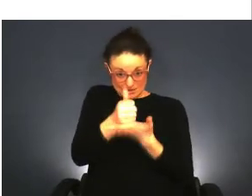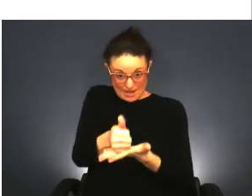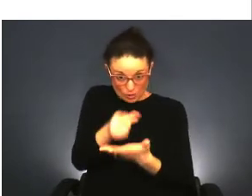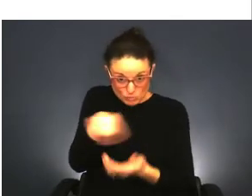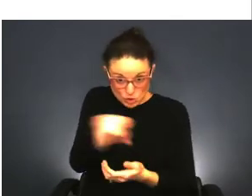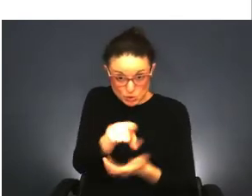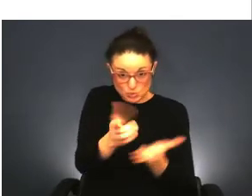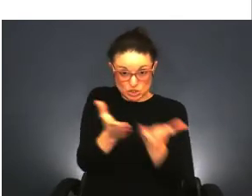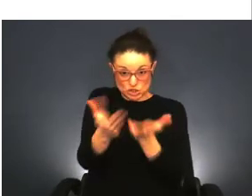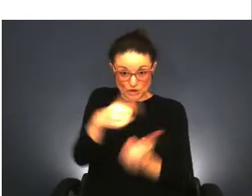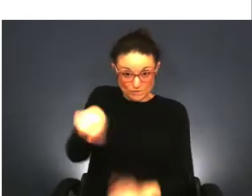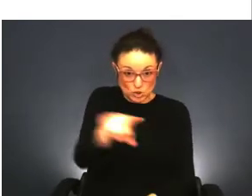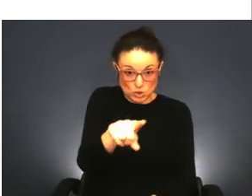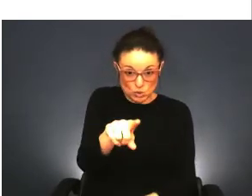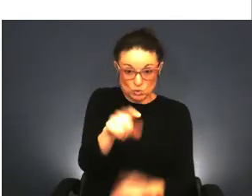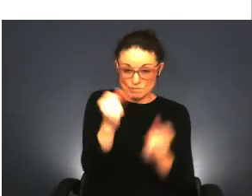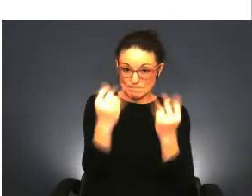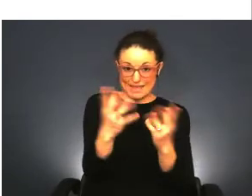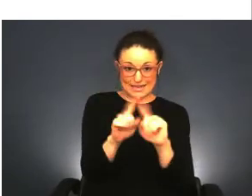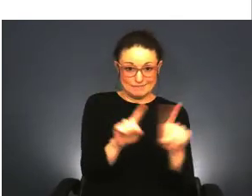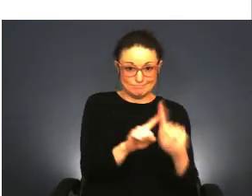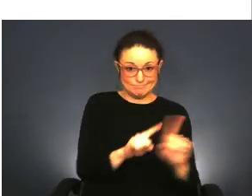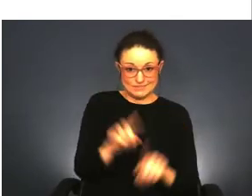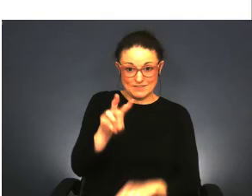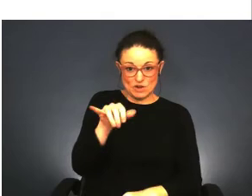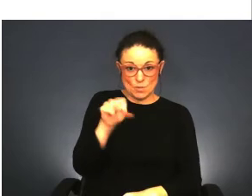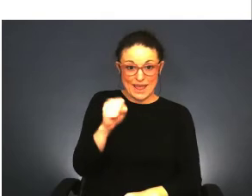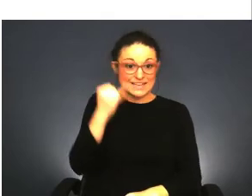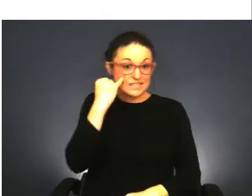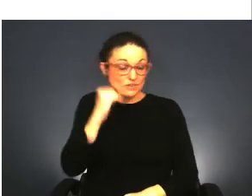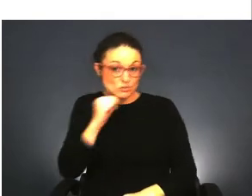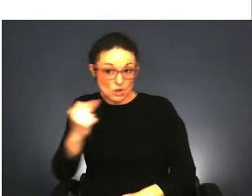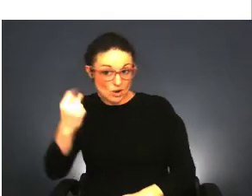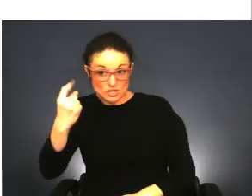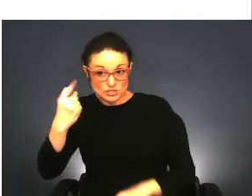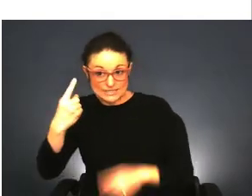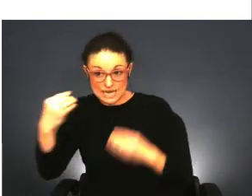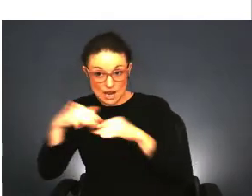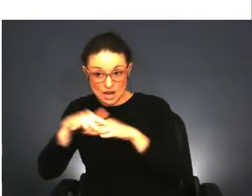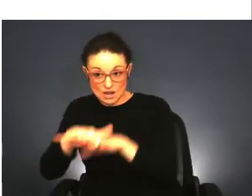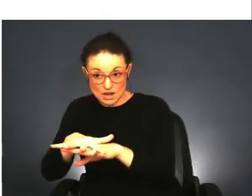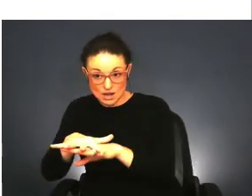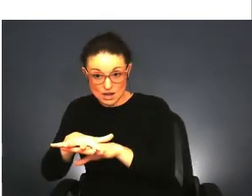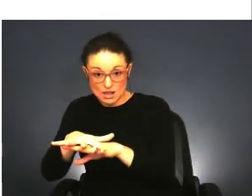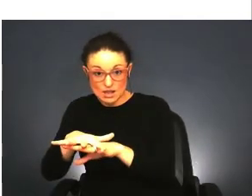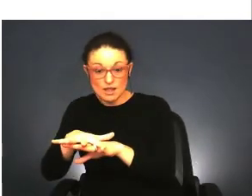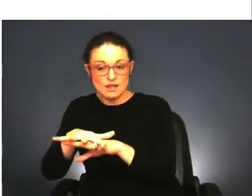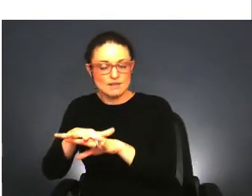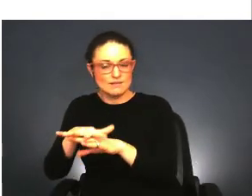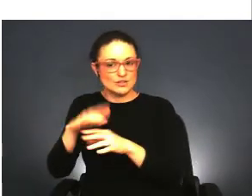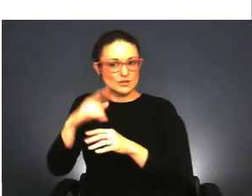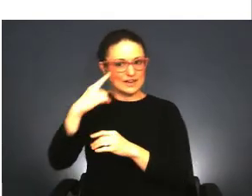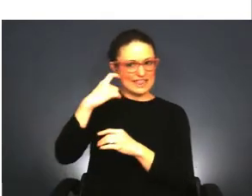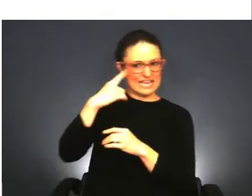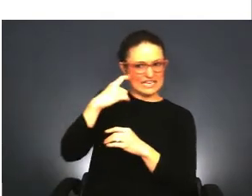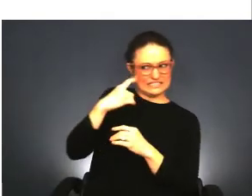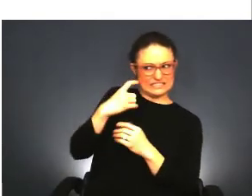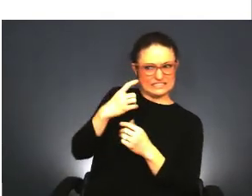so many ways. If you don't understand the integration, then it's very tempting to think that Canvas is out to get